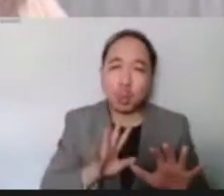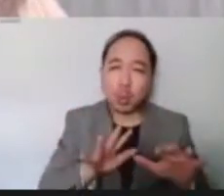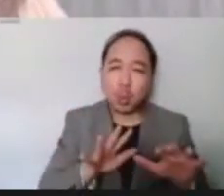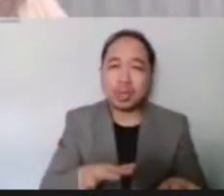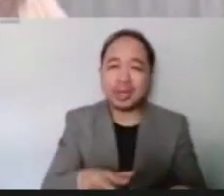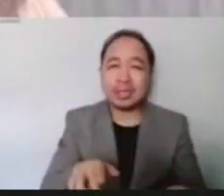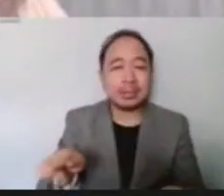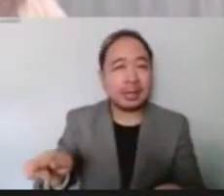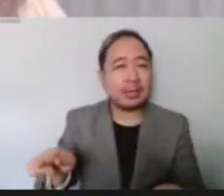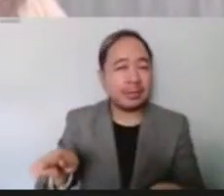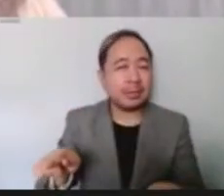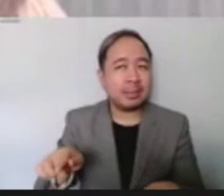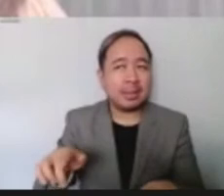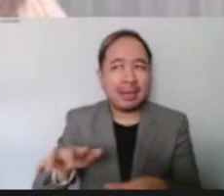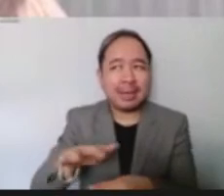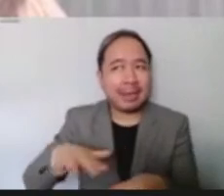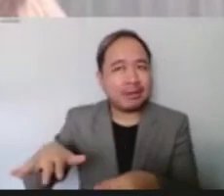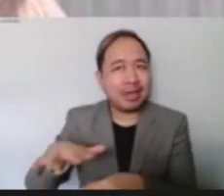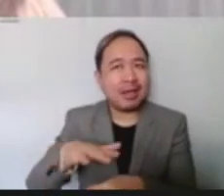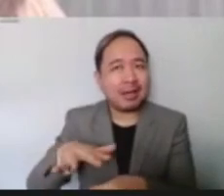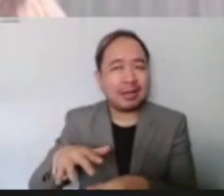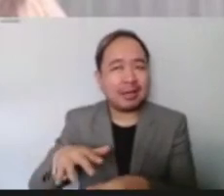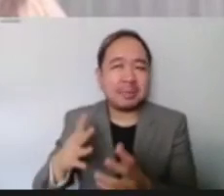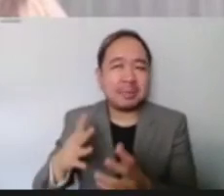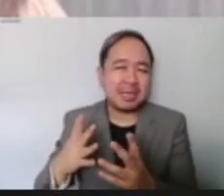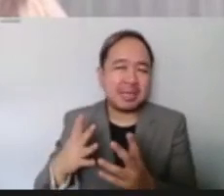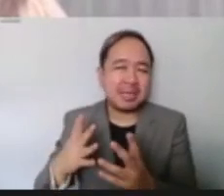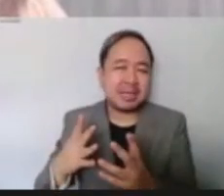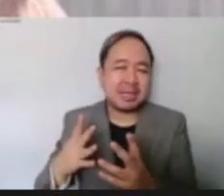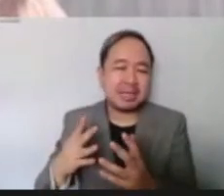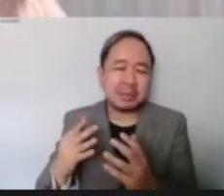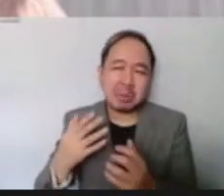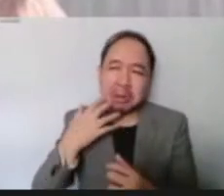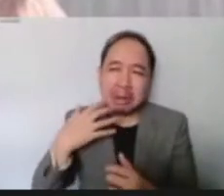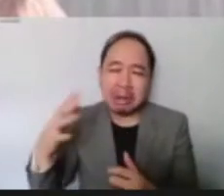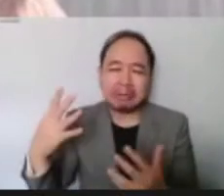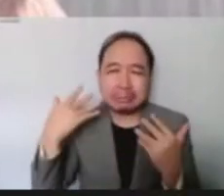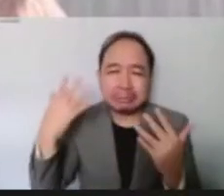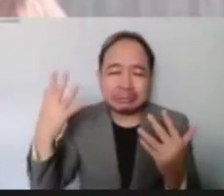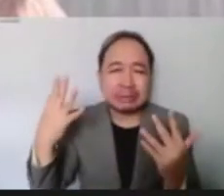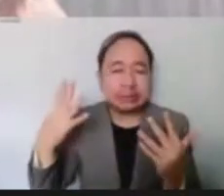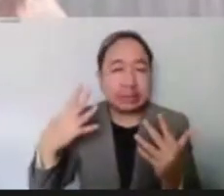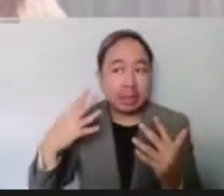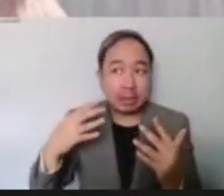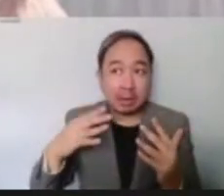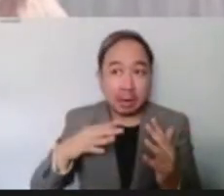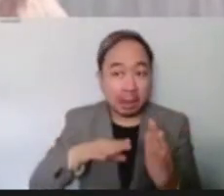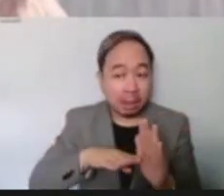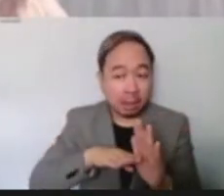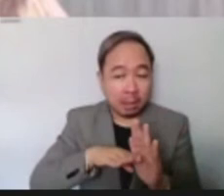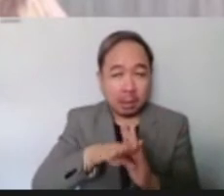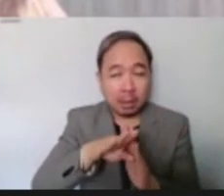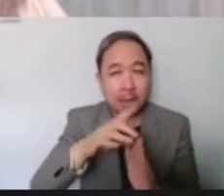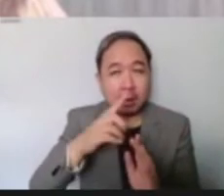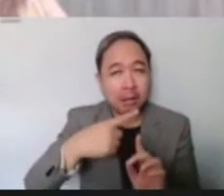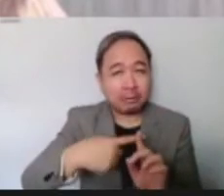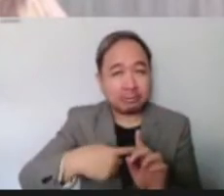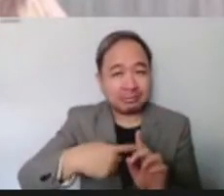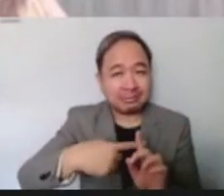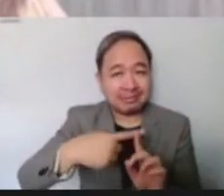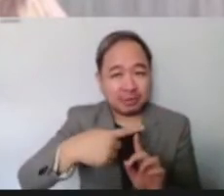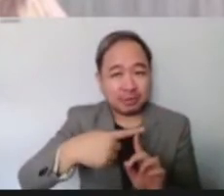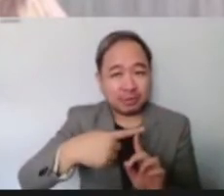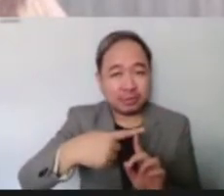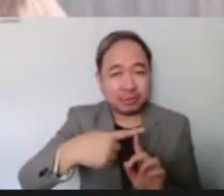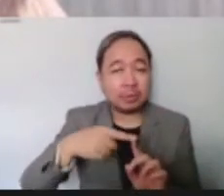the area is predicted to be get warmer overall Rising temperature alter the way rain fall which can lead